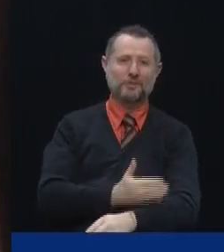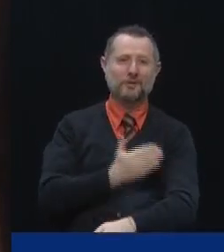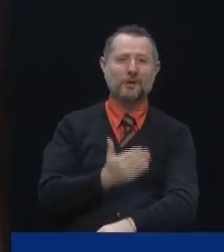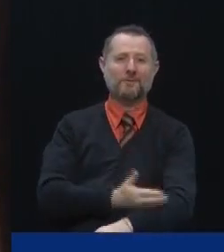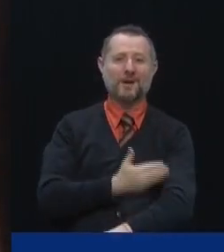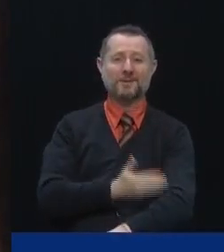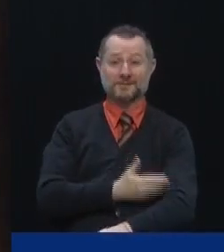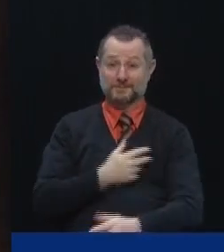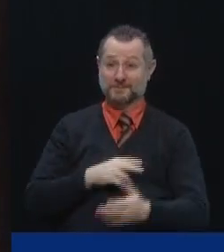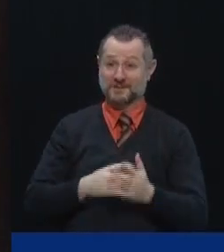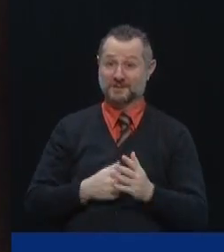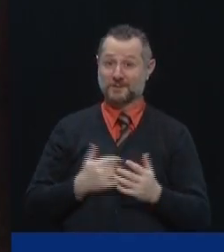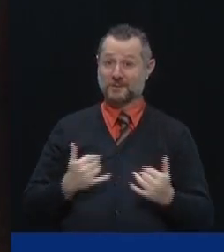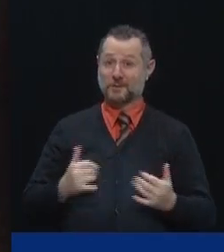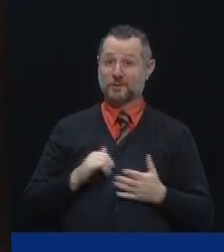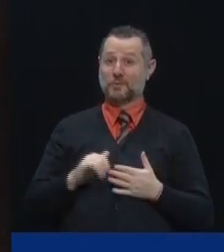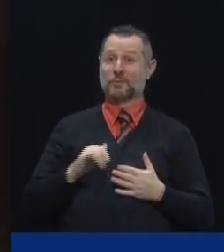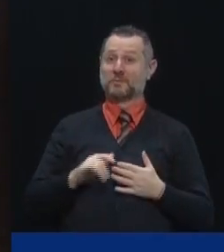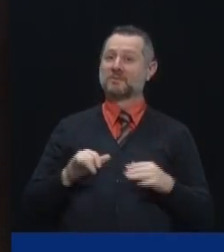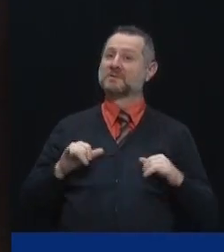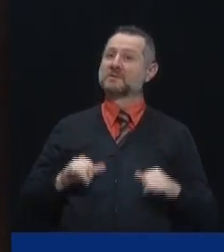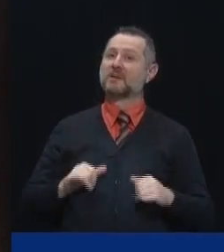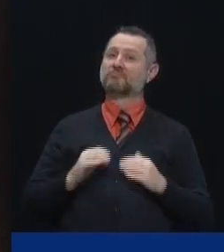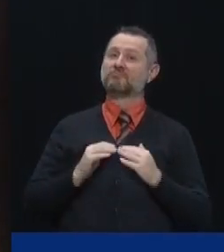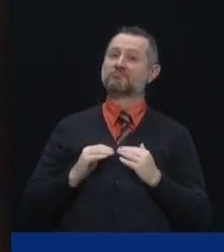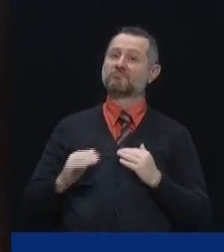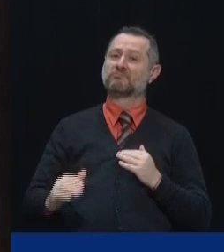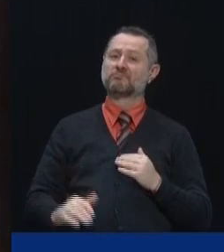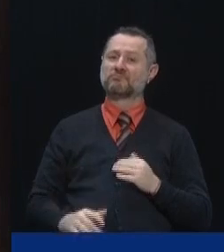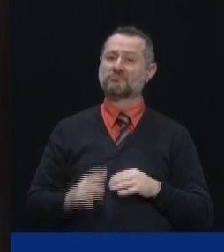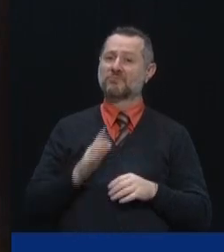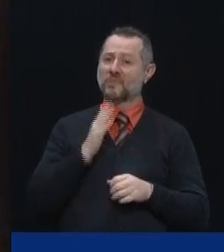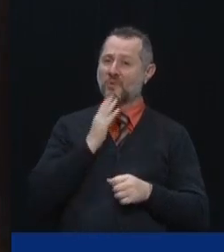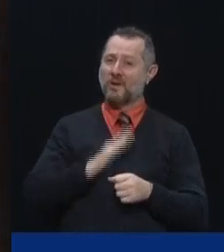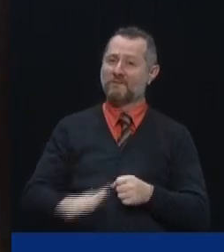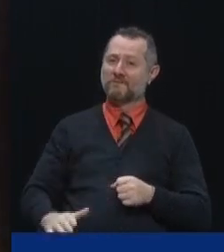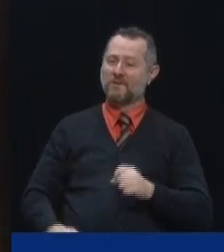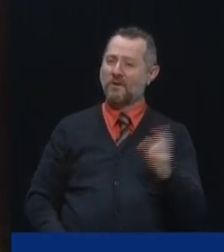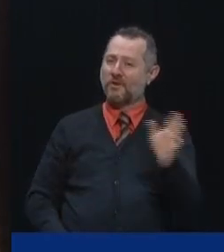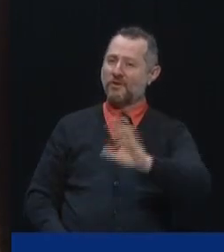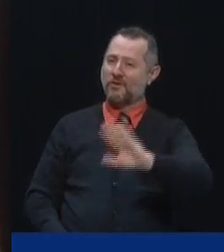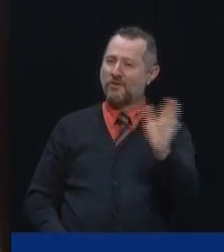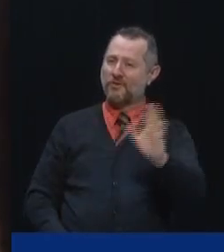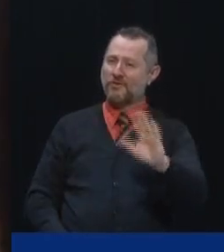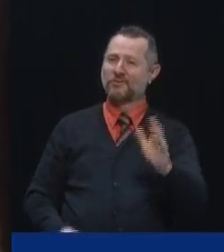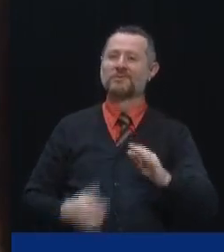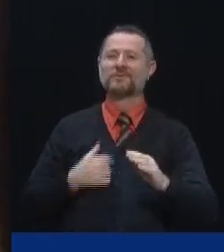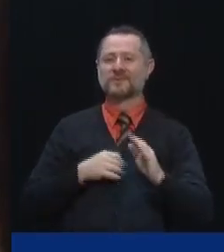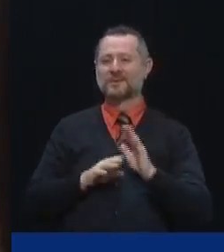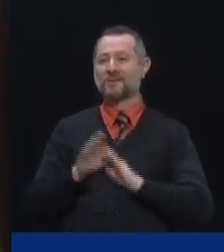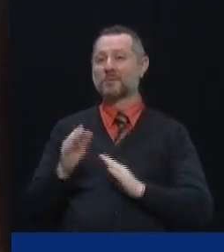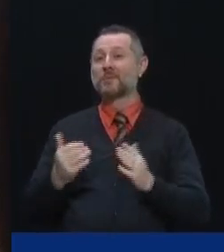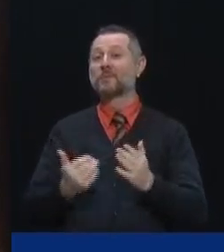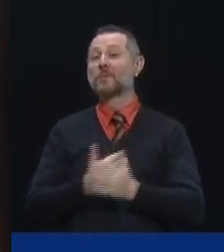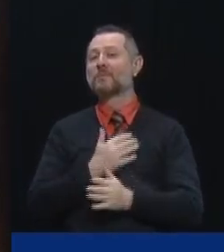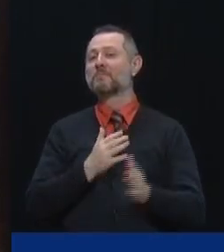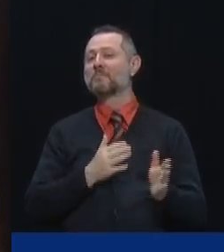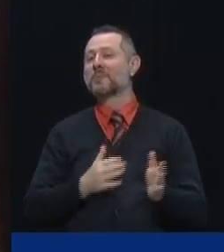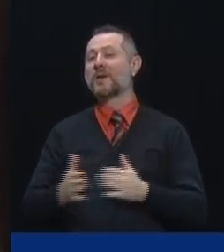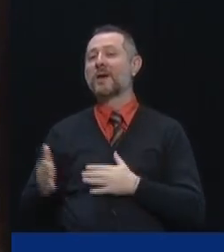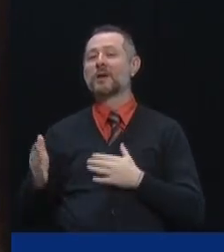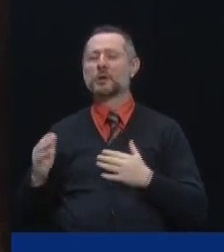to rebuild what was. We're working on a plan in Albany now that's going to build a New York that is reimagined,